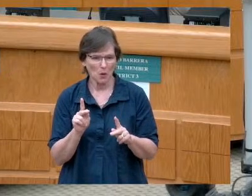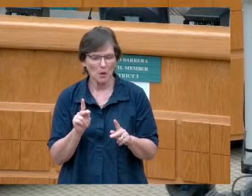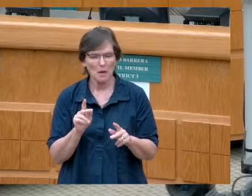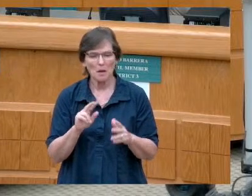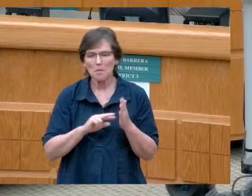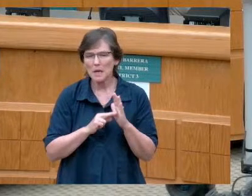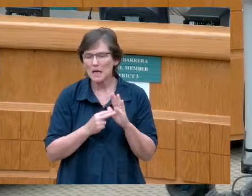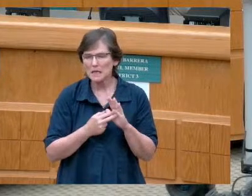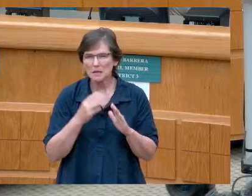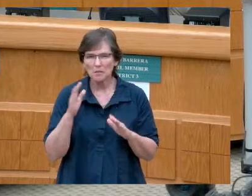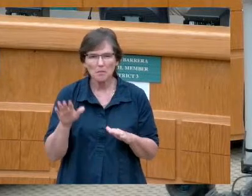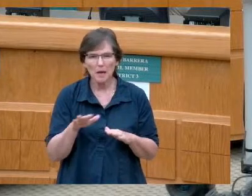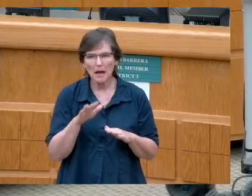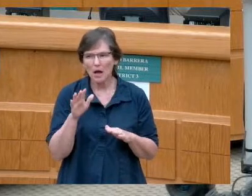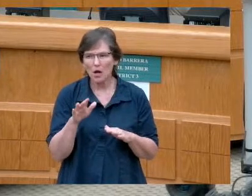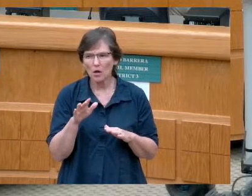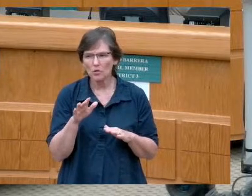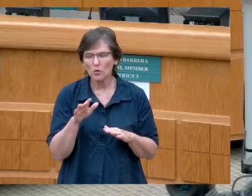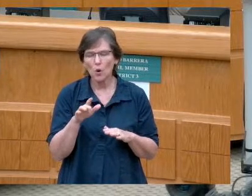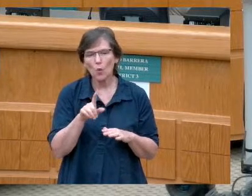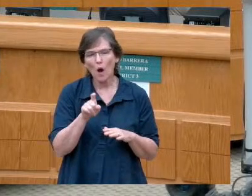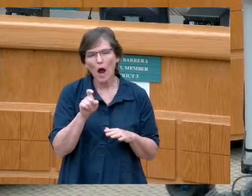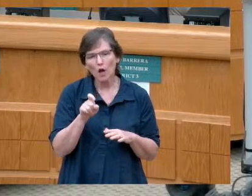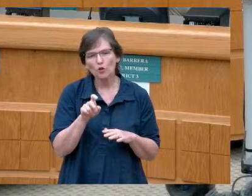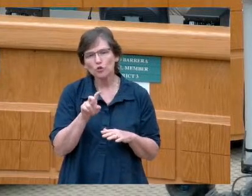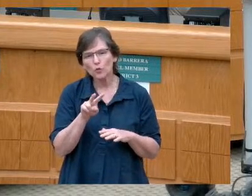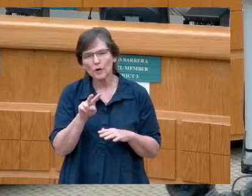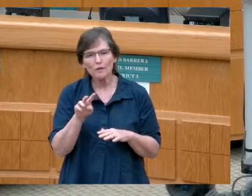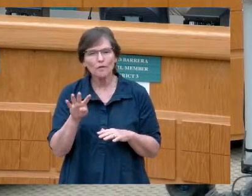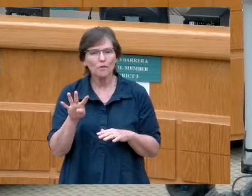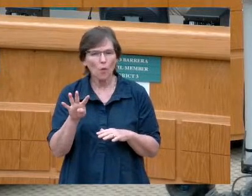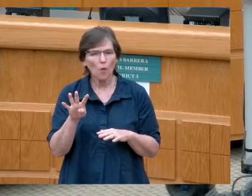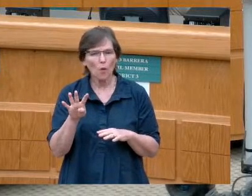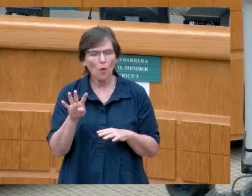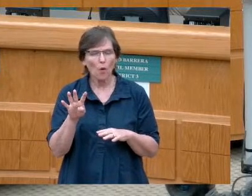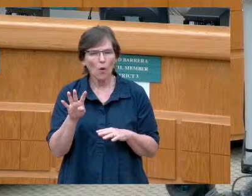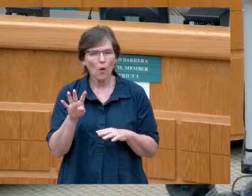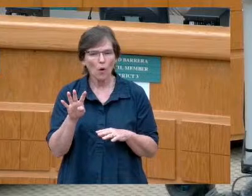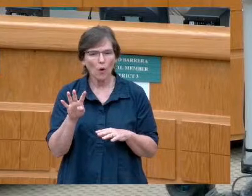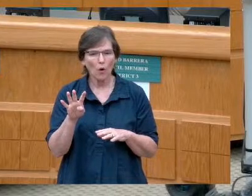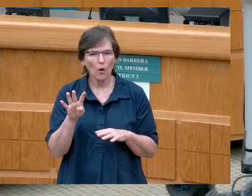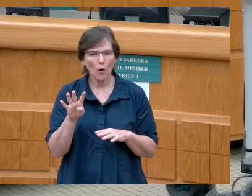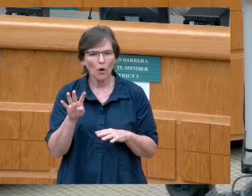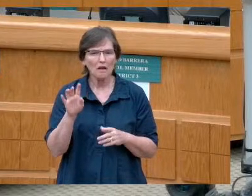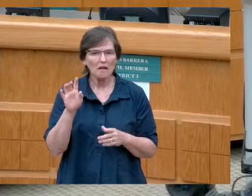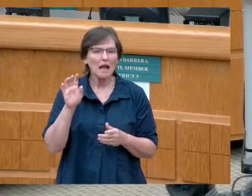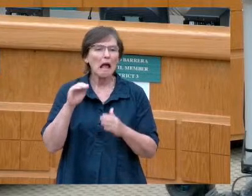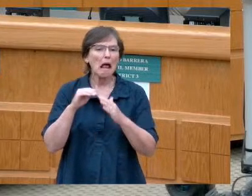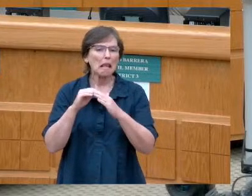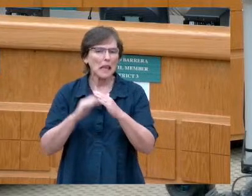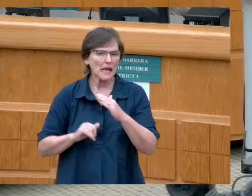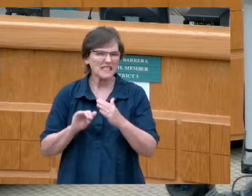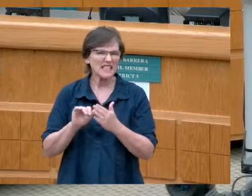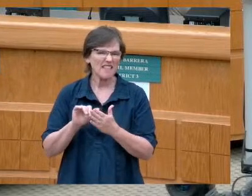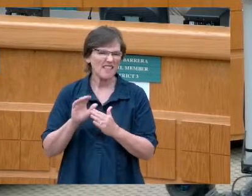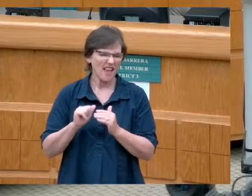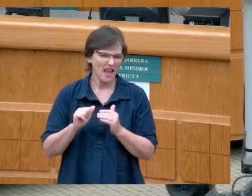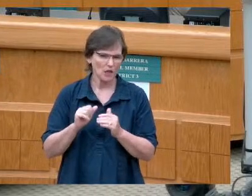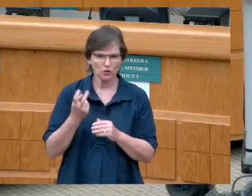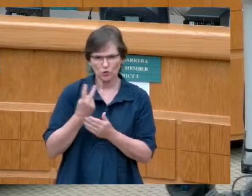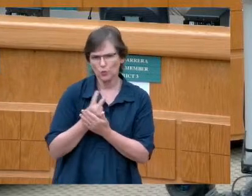114, 124, I mean, or what is it, 124 fewer than about 2 weeks